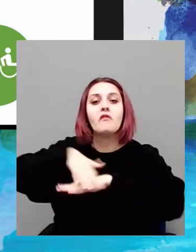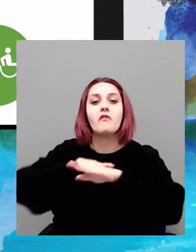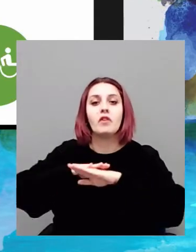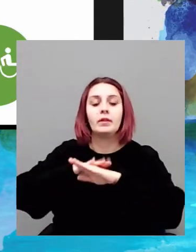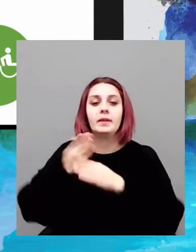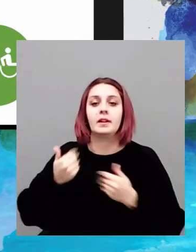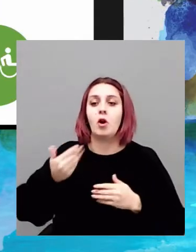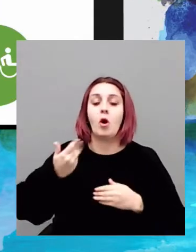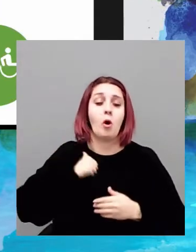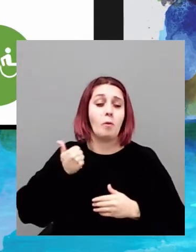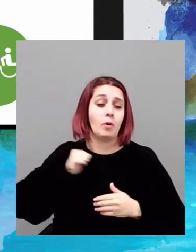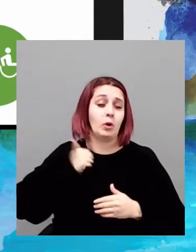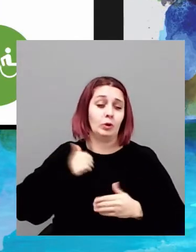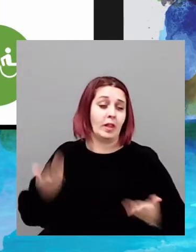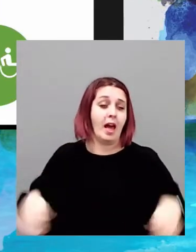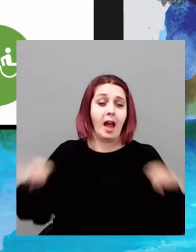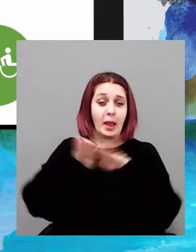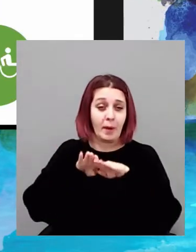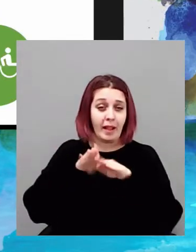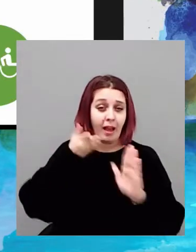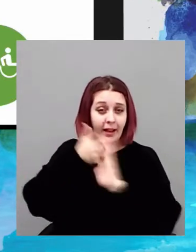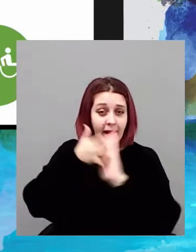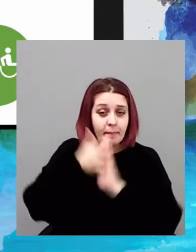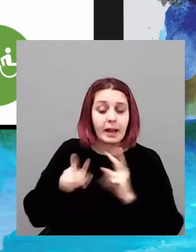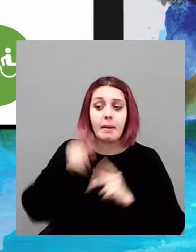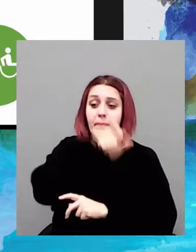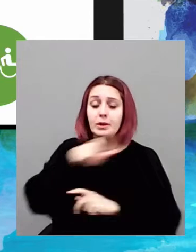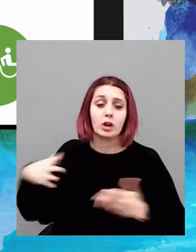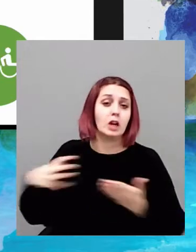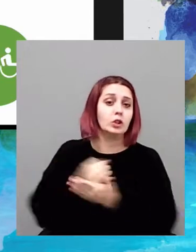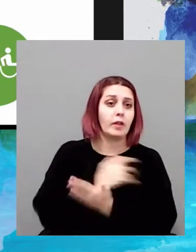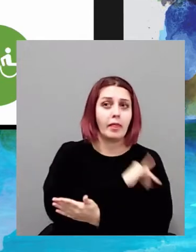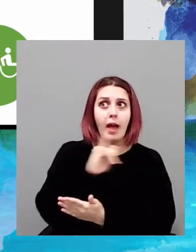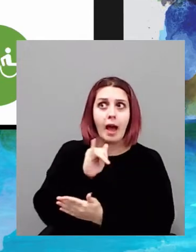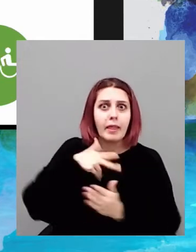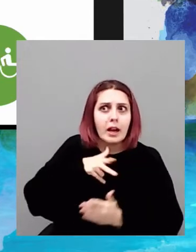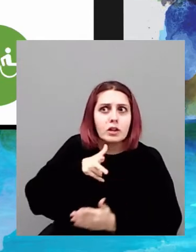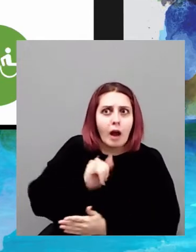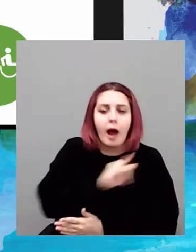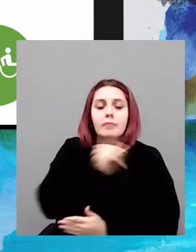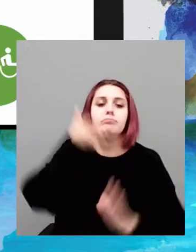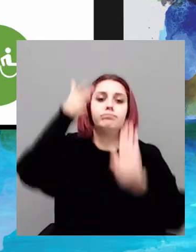you focus on equal opportunities, the rights that all people have,